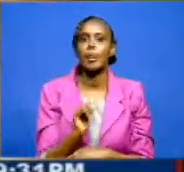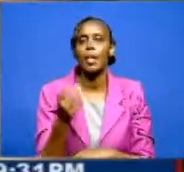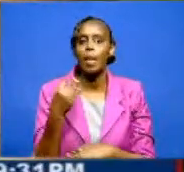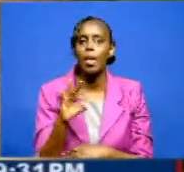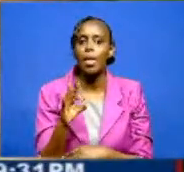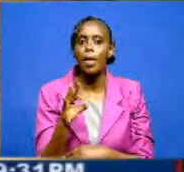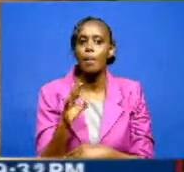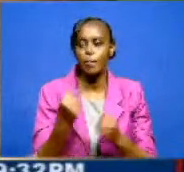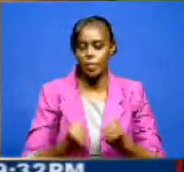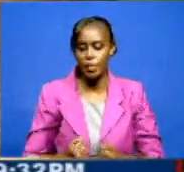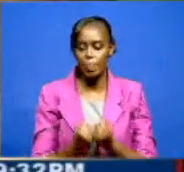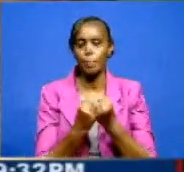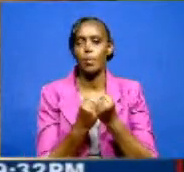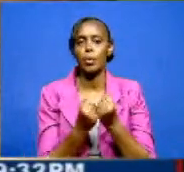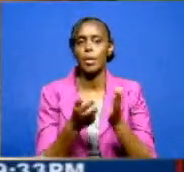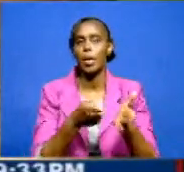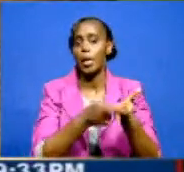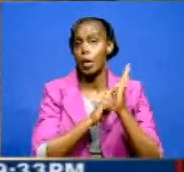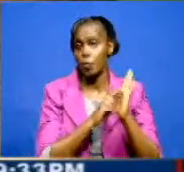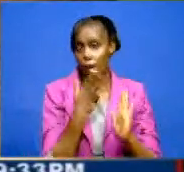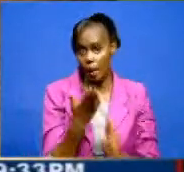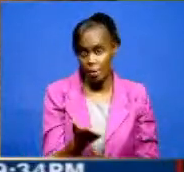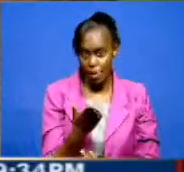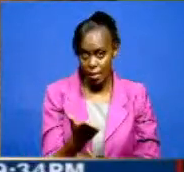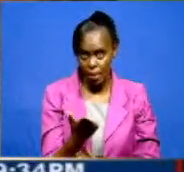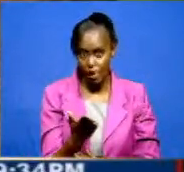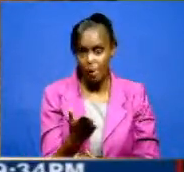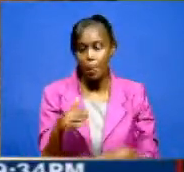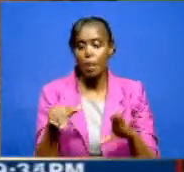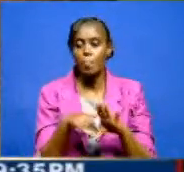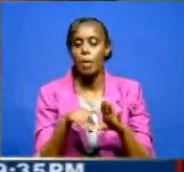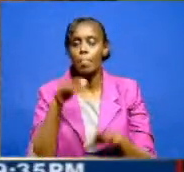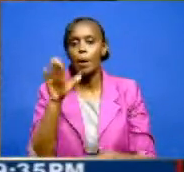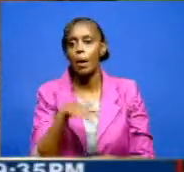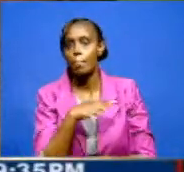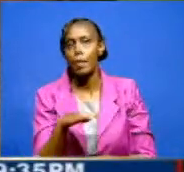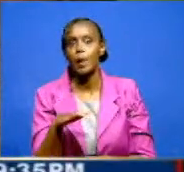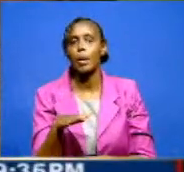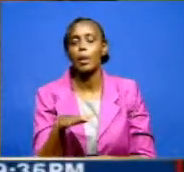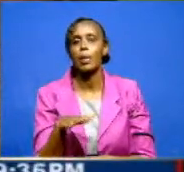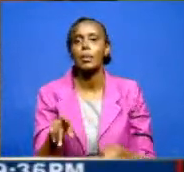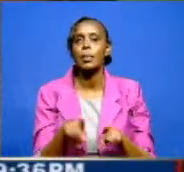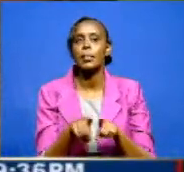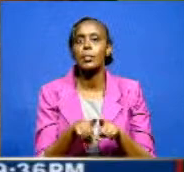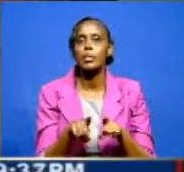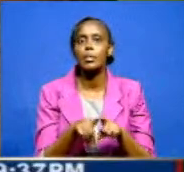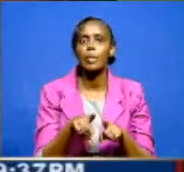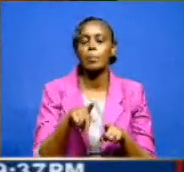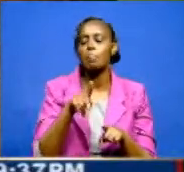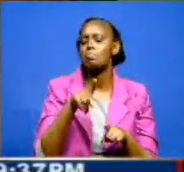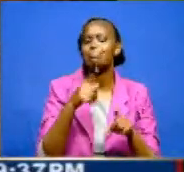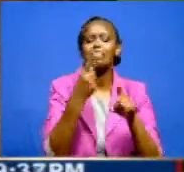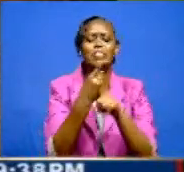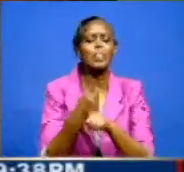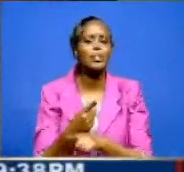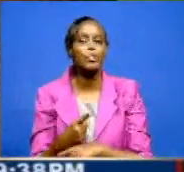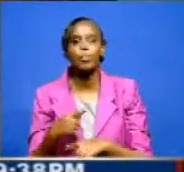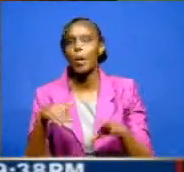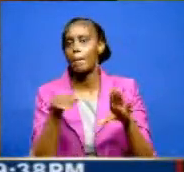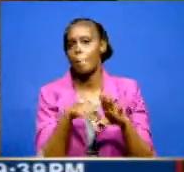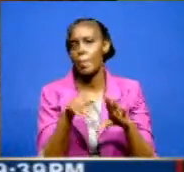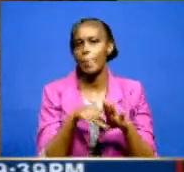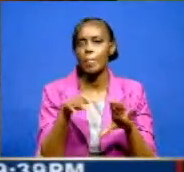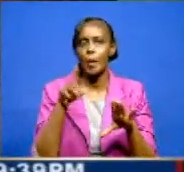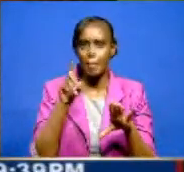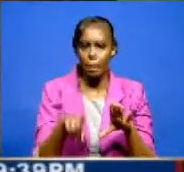the support required of a member of parliament in terms of drivers, PAs, and wherever must